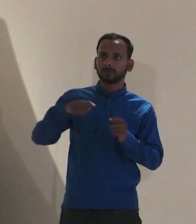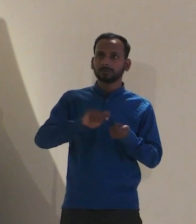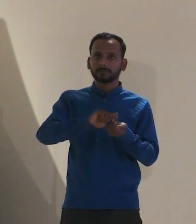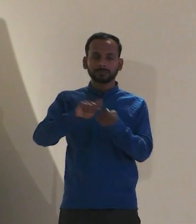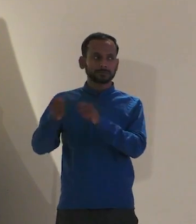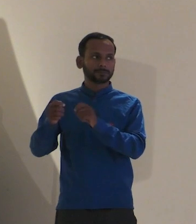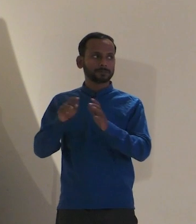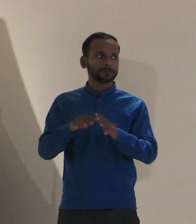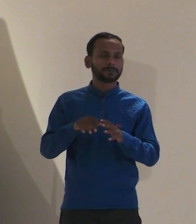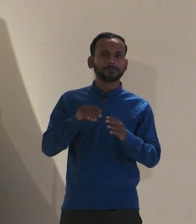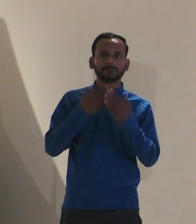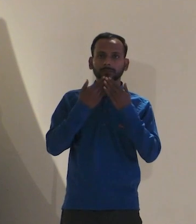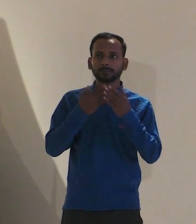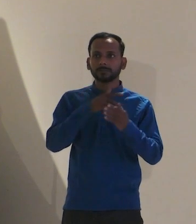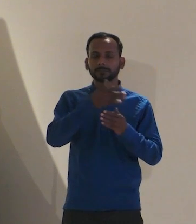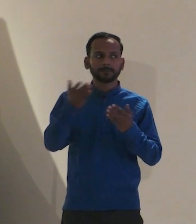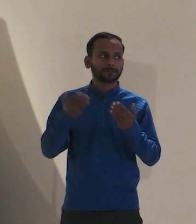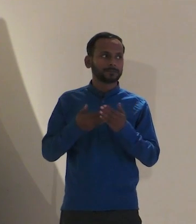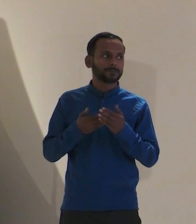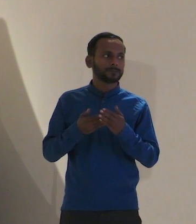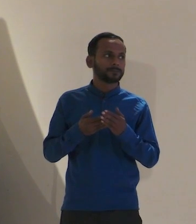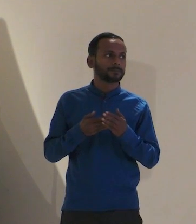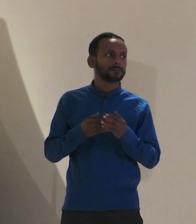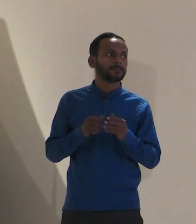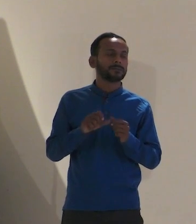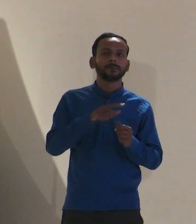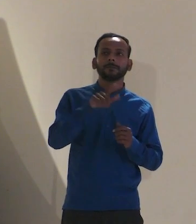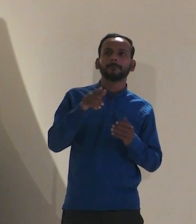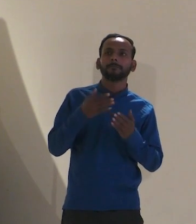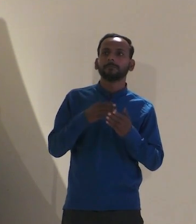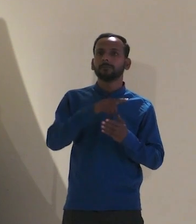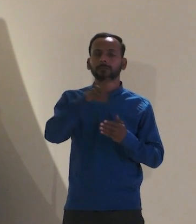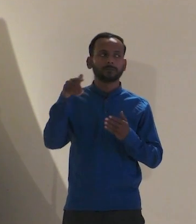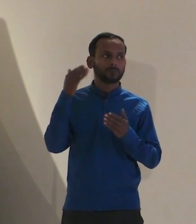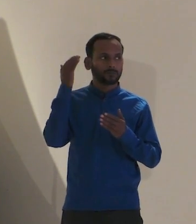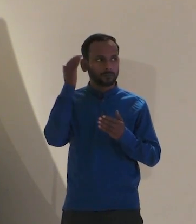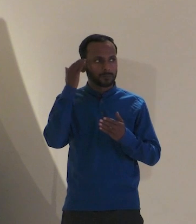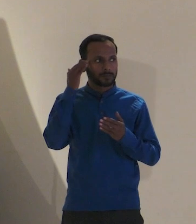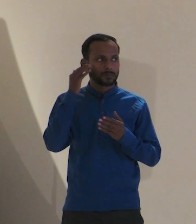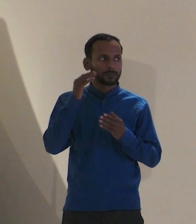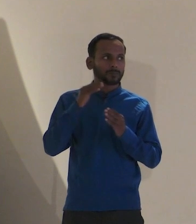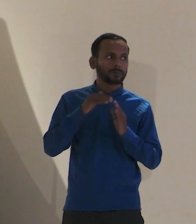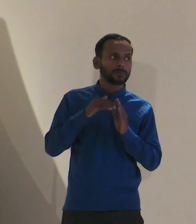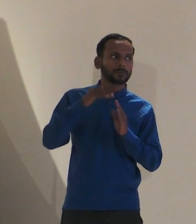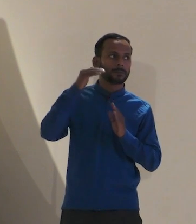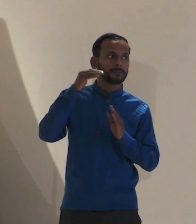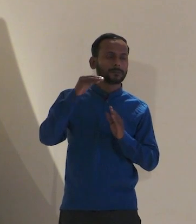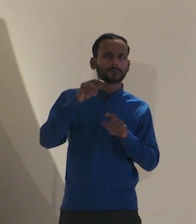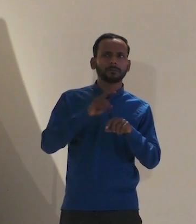thank you so much for bringing out those sets of issues. We're opening for the floor, 10